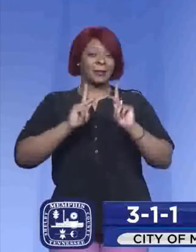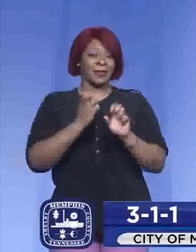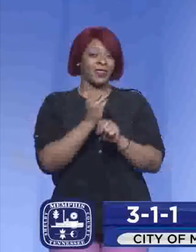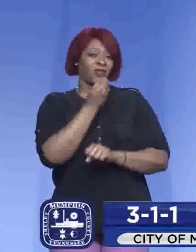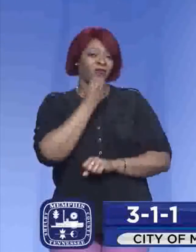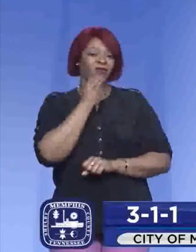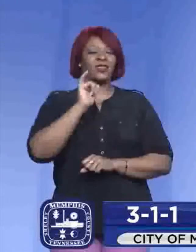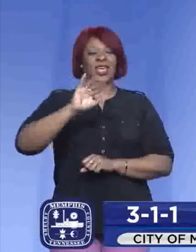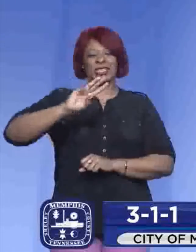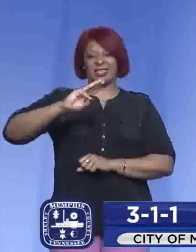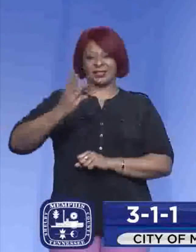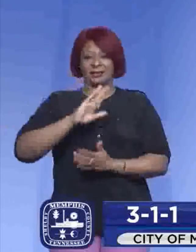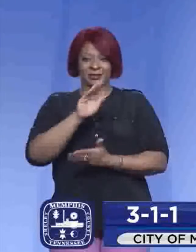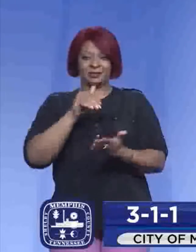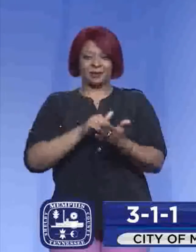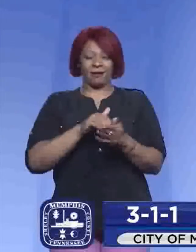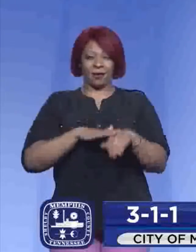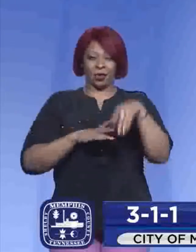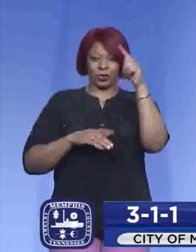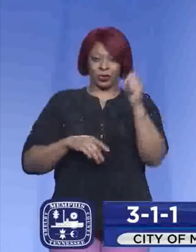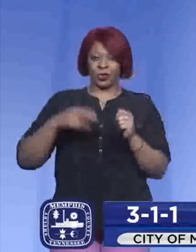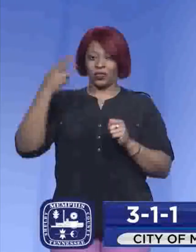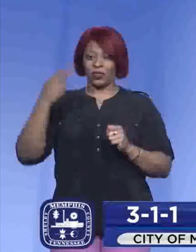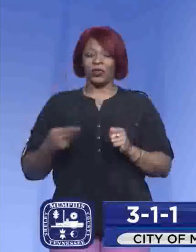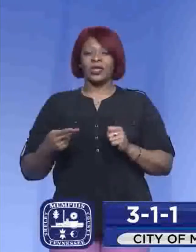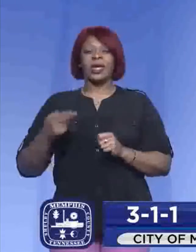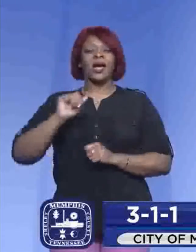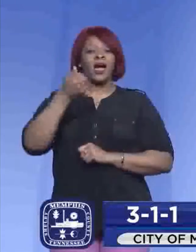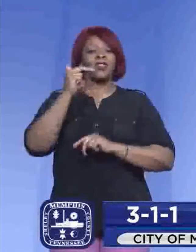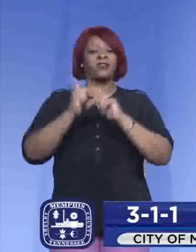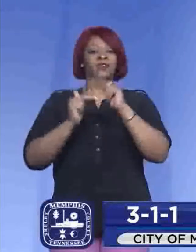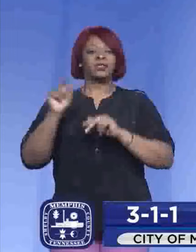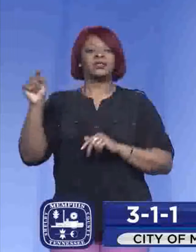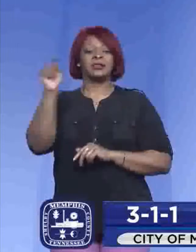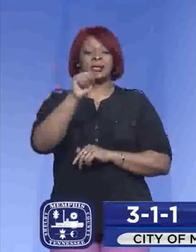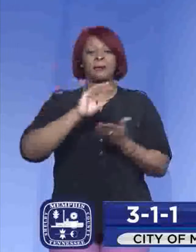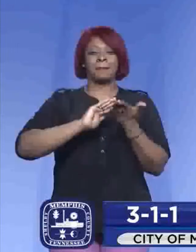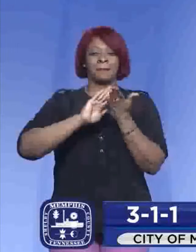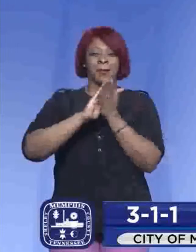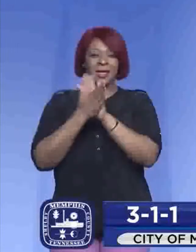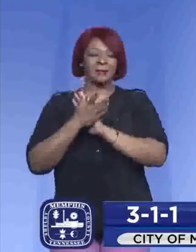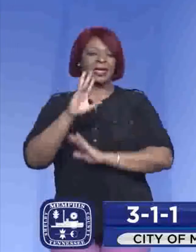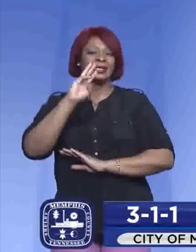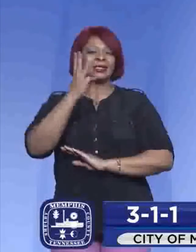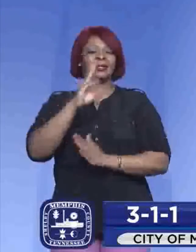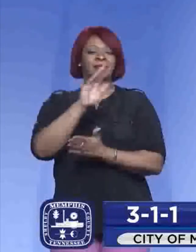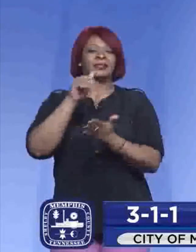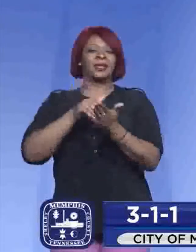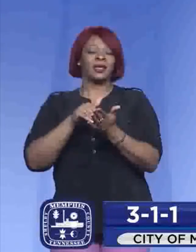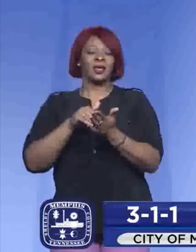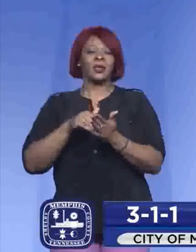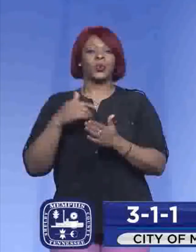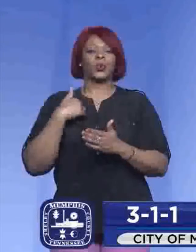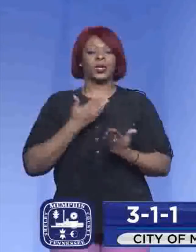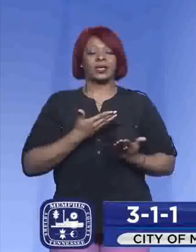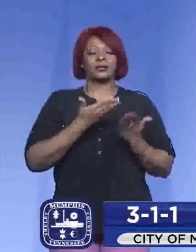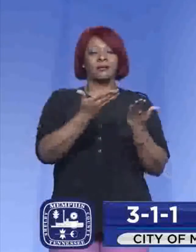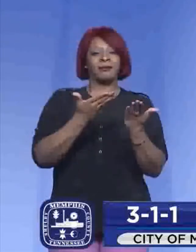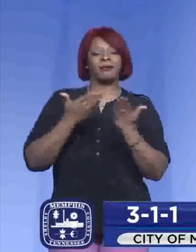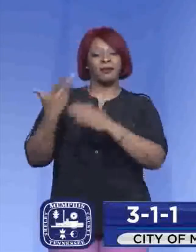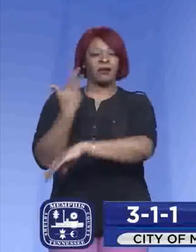6th site. We also have several other facilities that are that 6th site this week where we are delivering